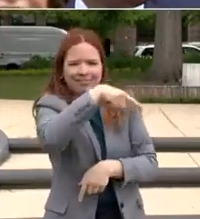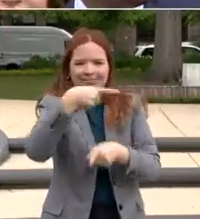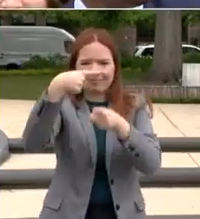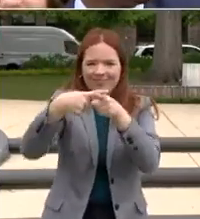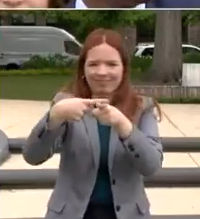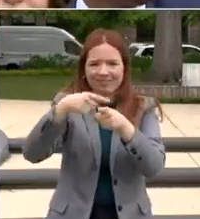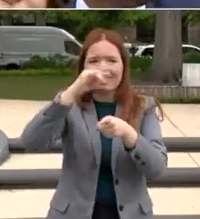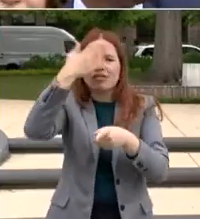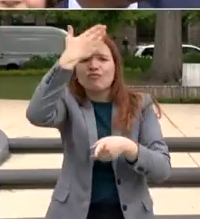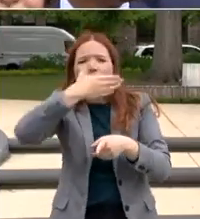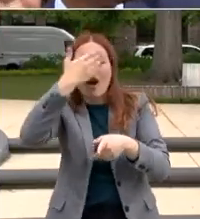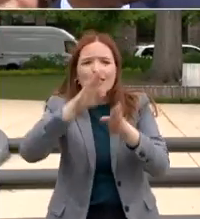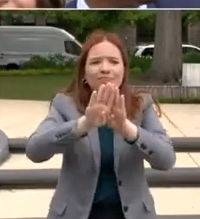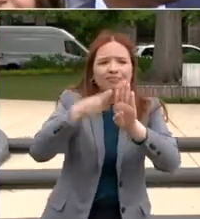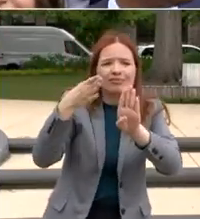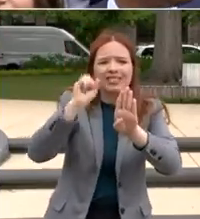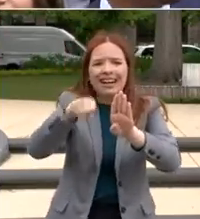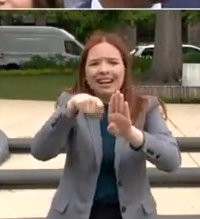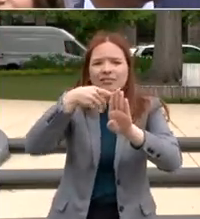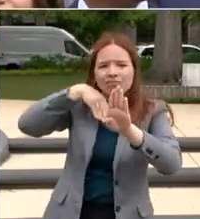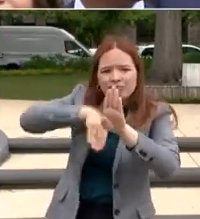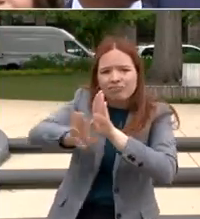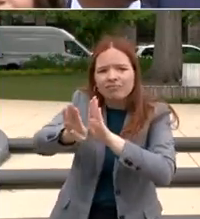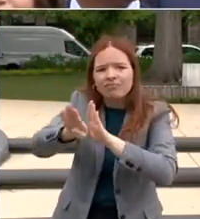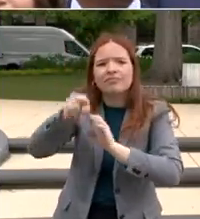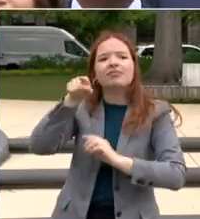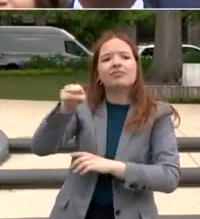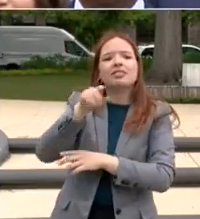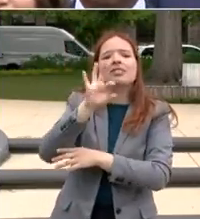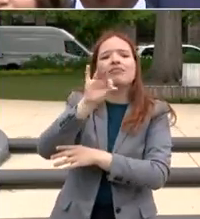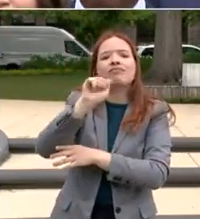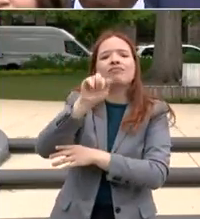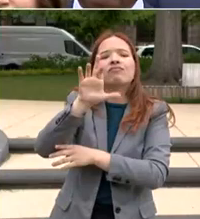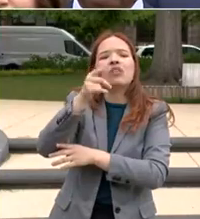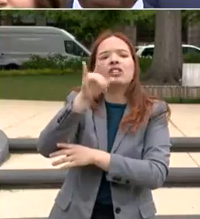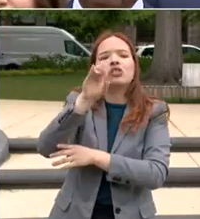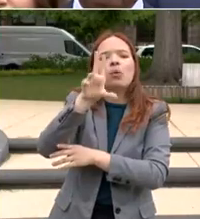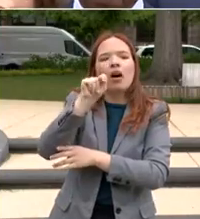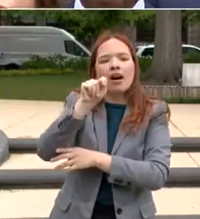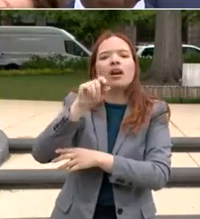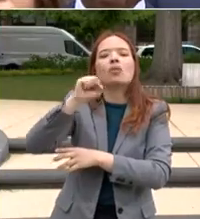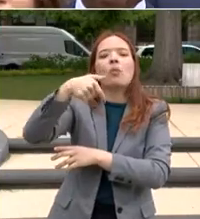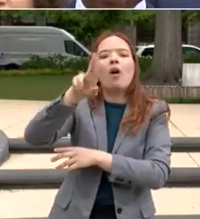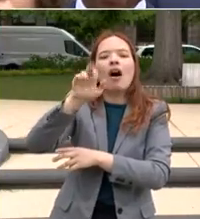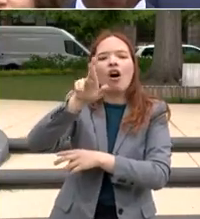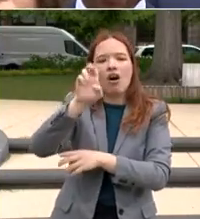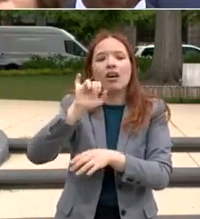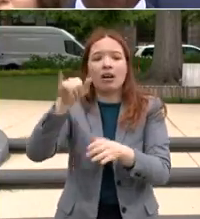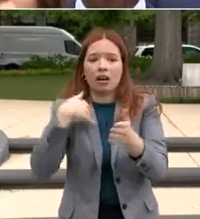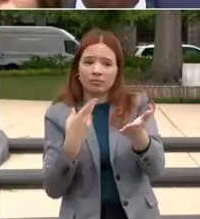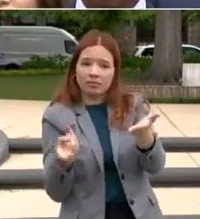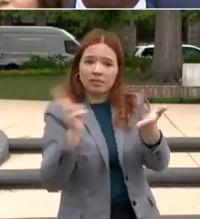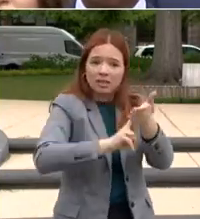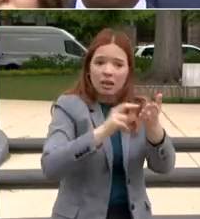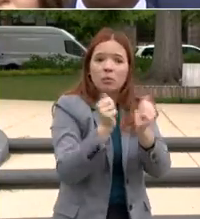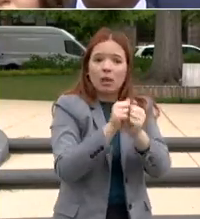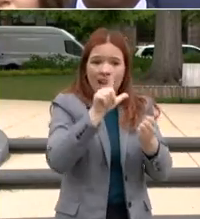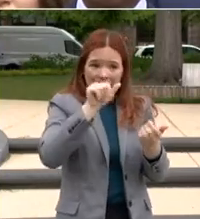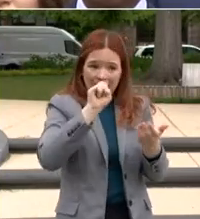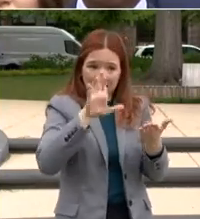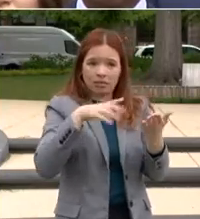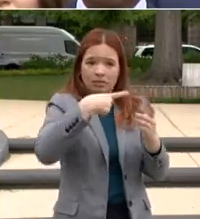faces Farragut Square. When I signed my lease in 2021, K Street was a ghost